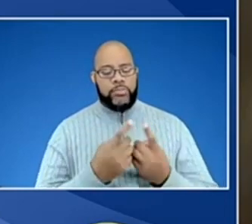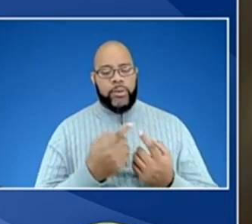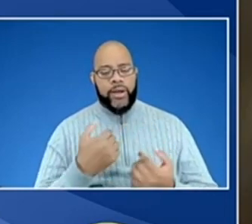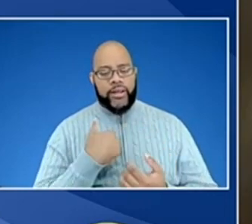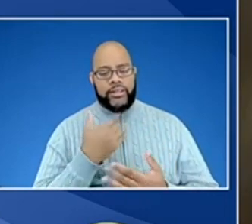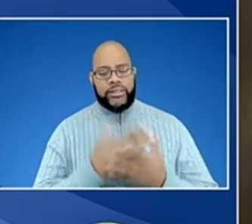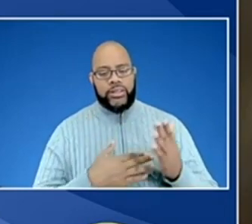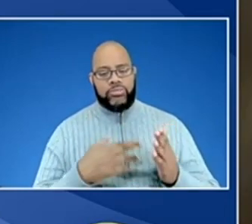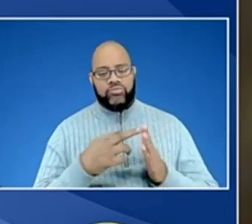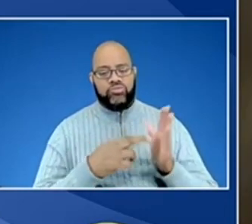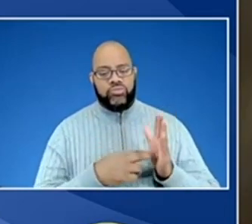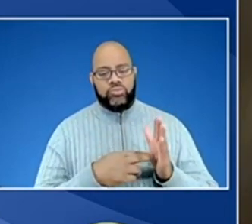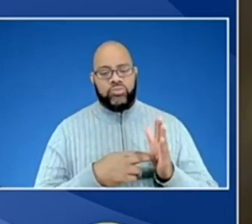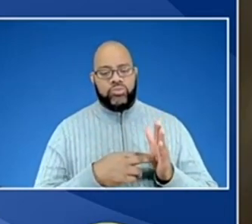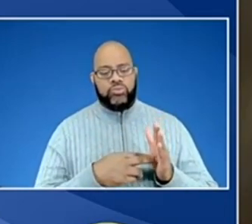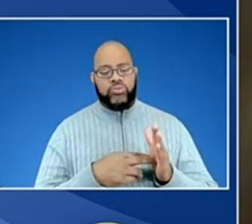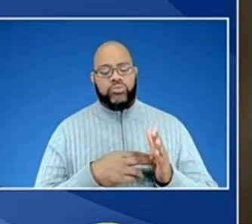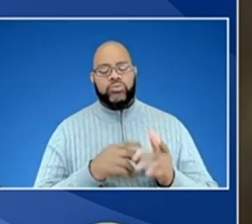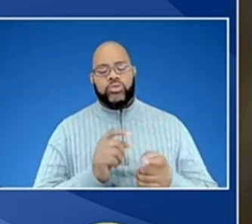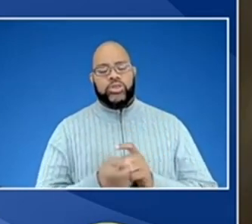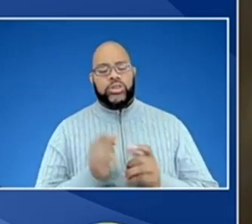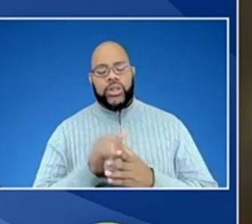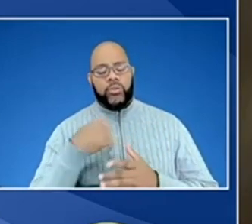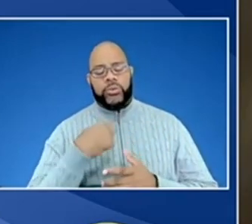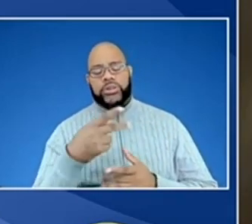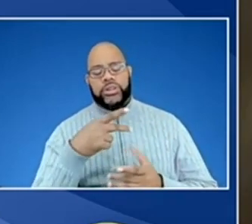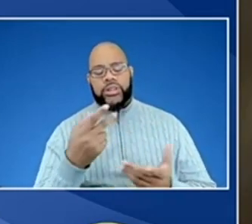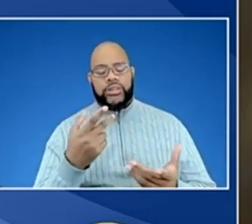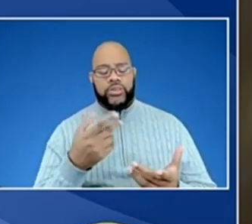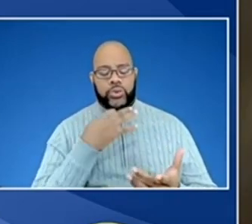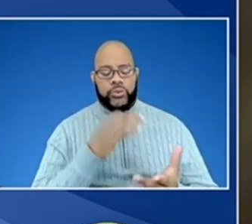some regulatory text changes that we'll see in short order.